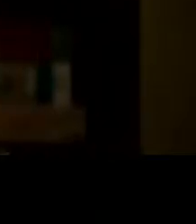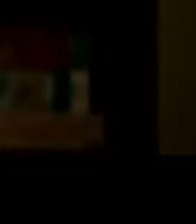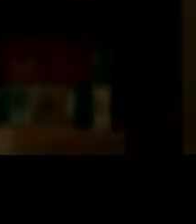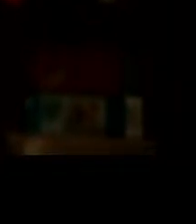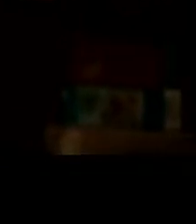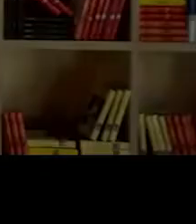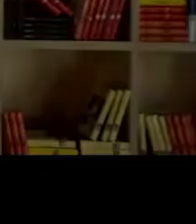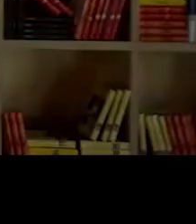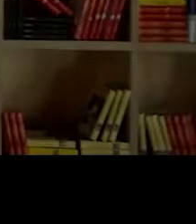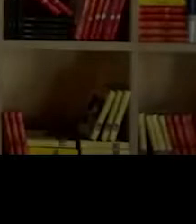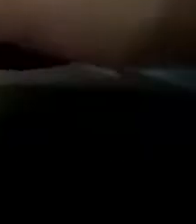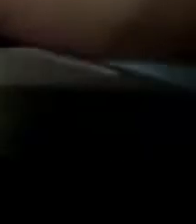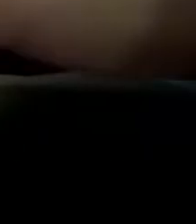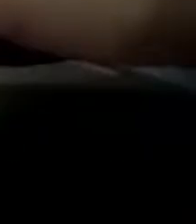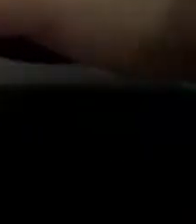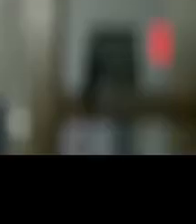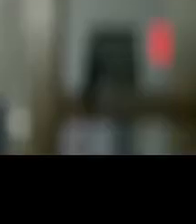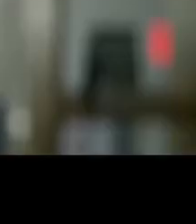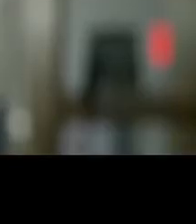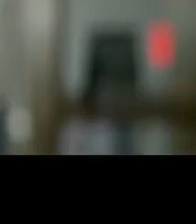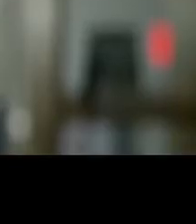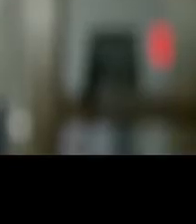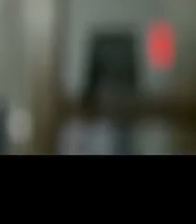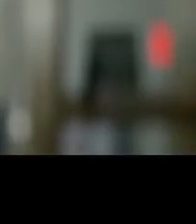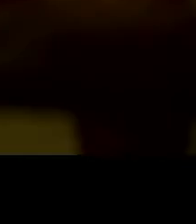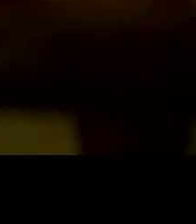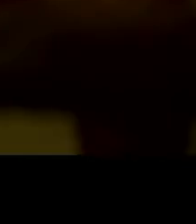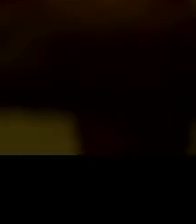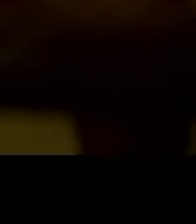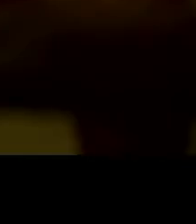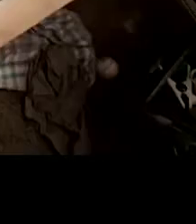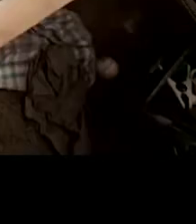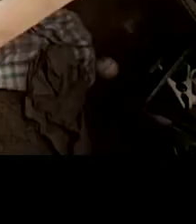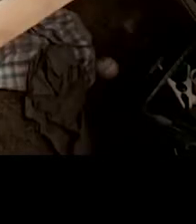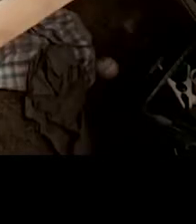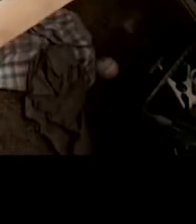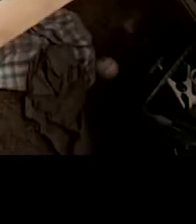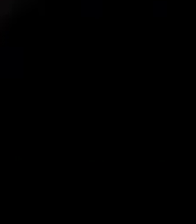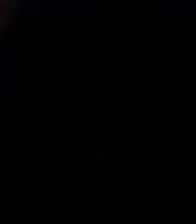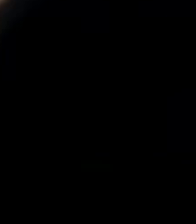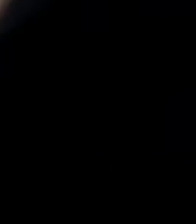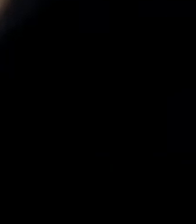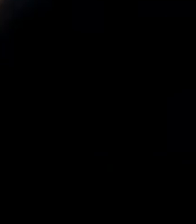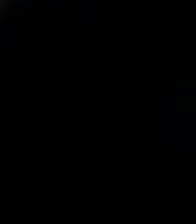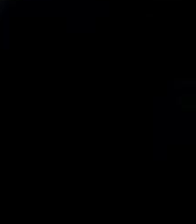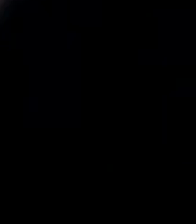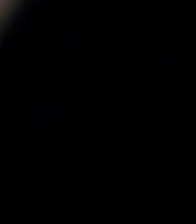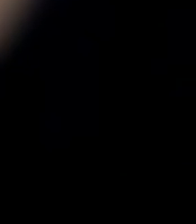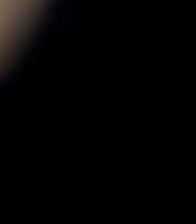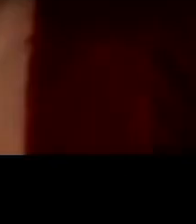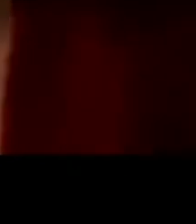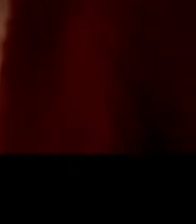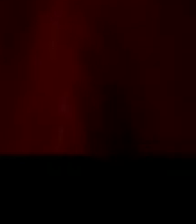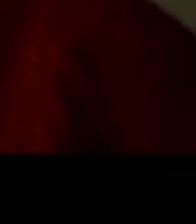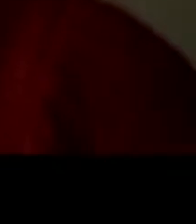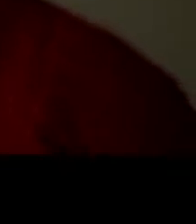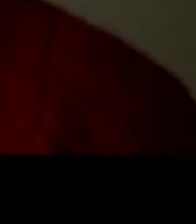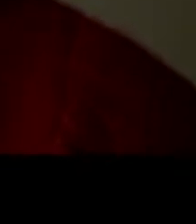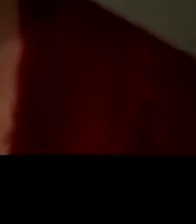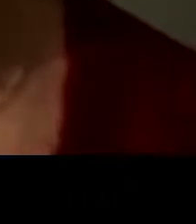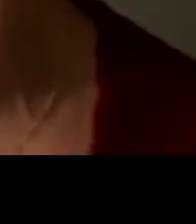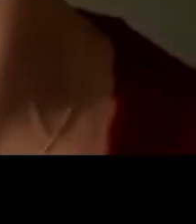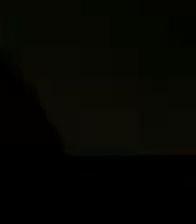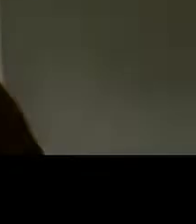That's tragic. All that fear and anxiety that you're feeling, you just gotta push right through it. Make that fear